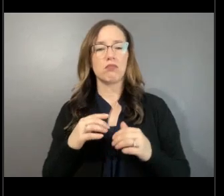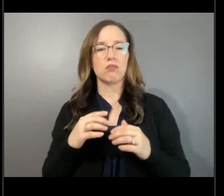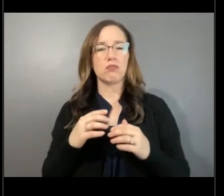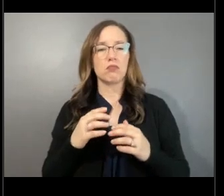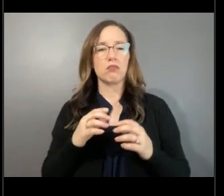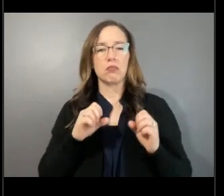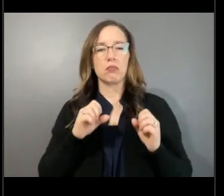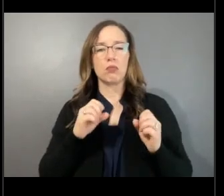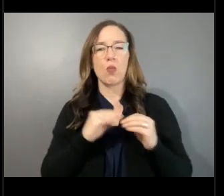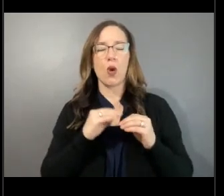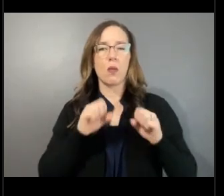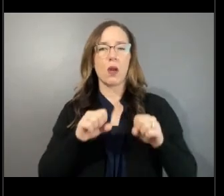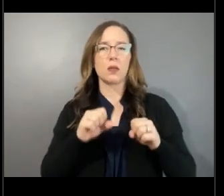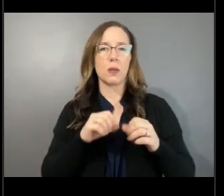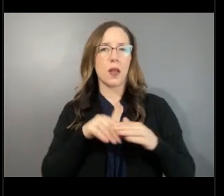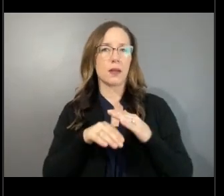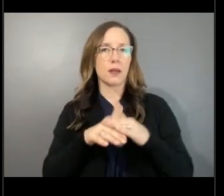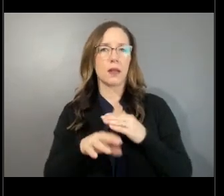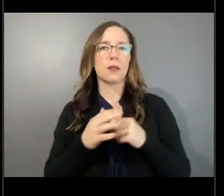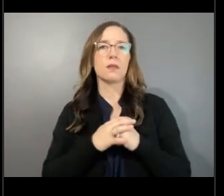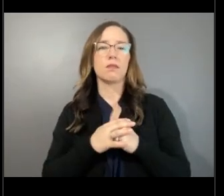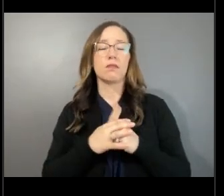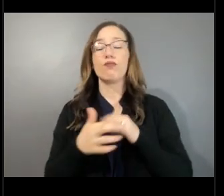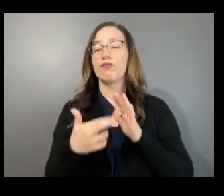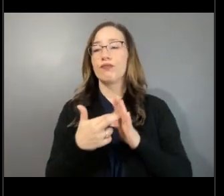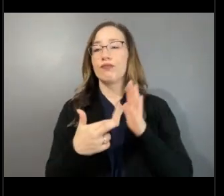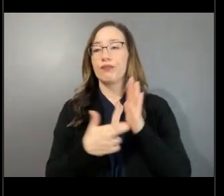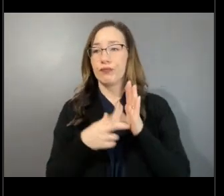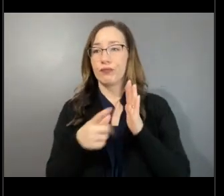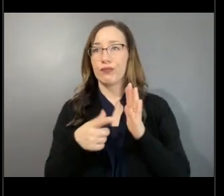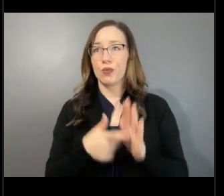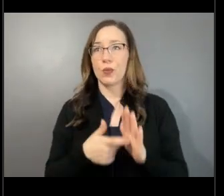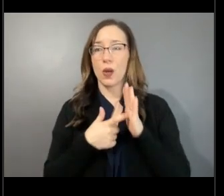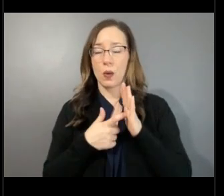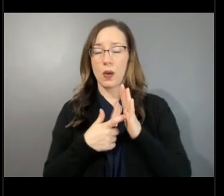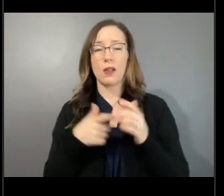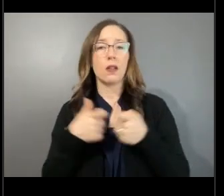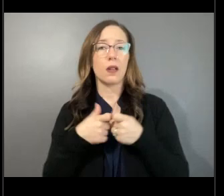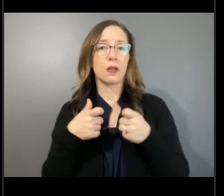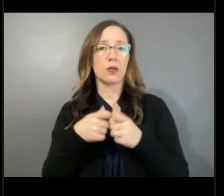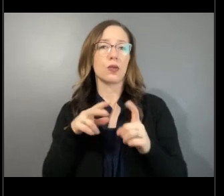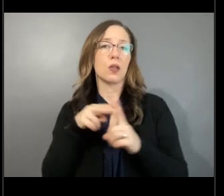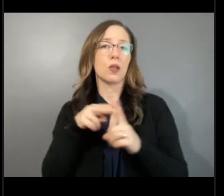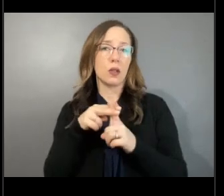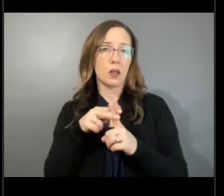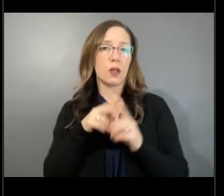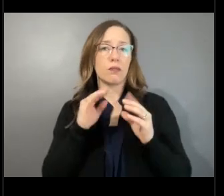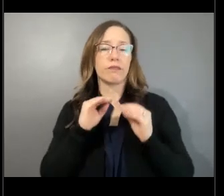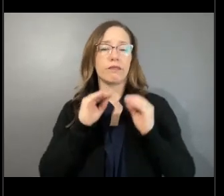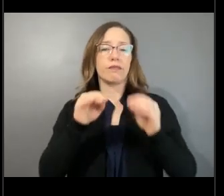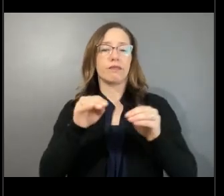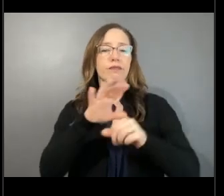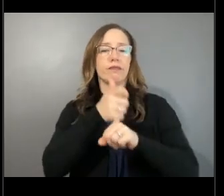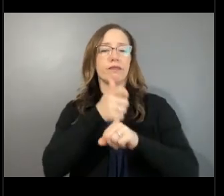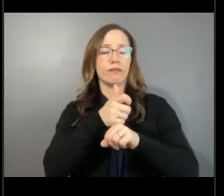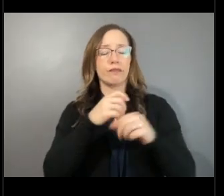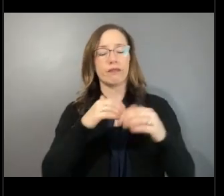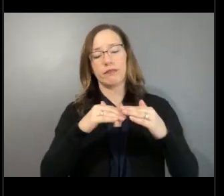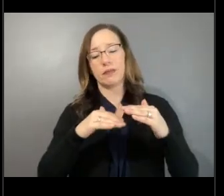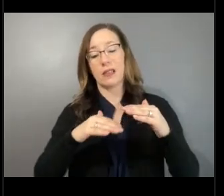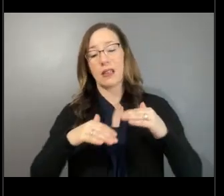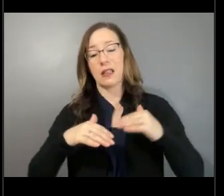access. The guidelines require electrical outlets be mounted no lower